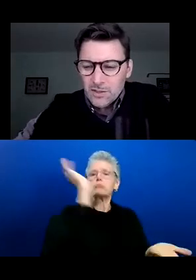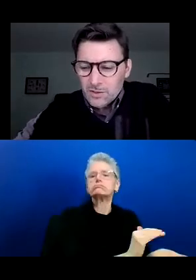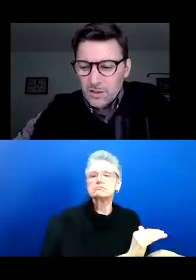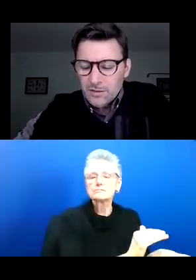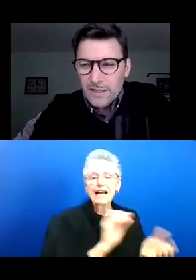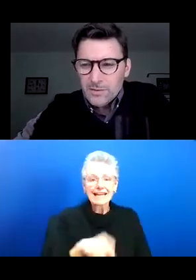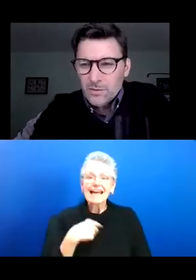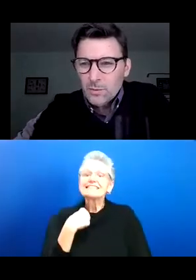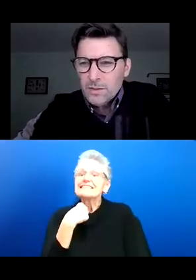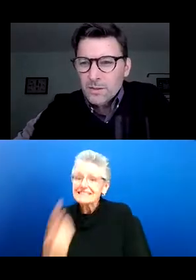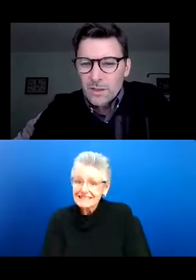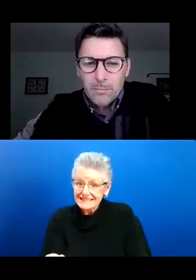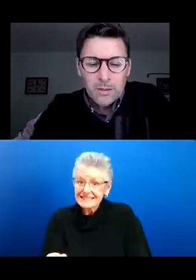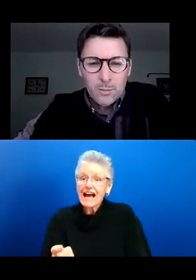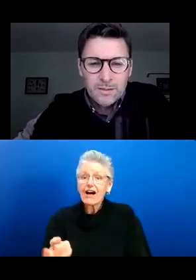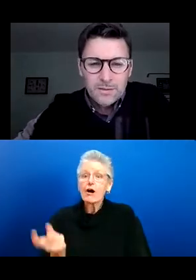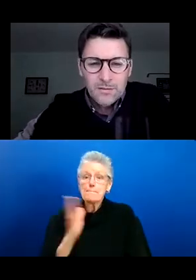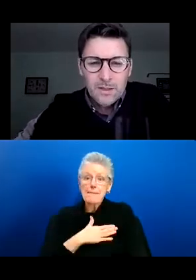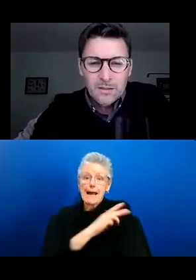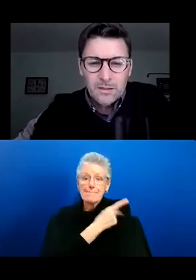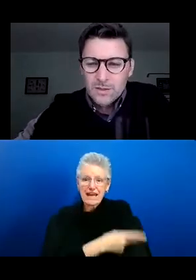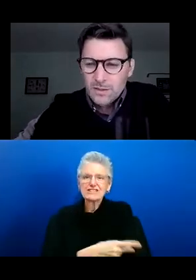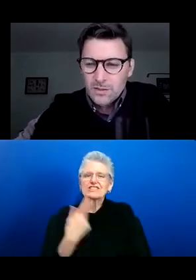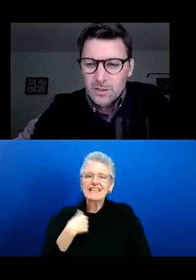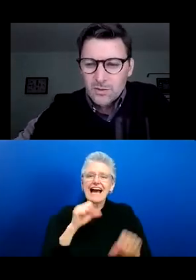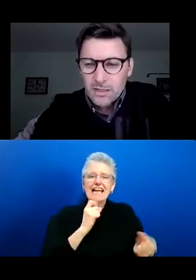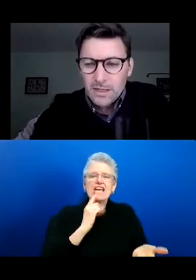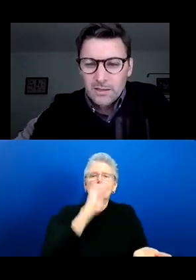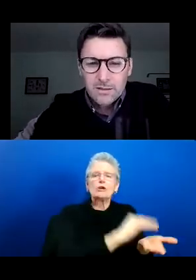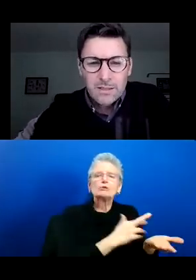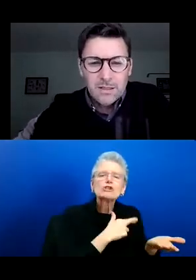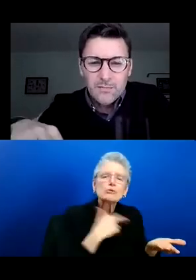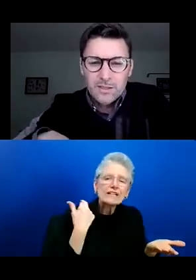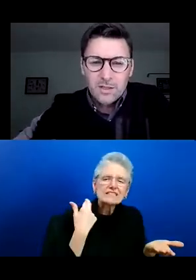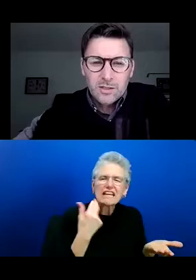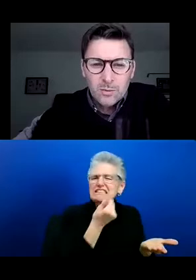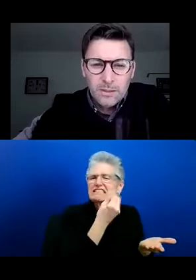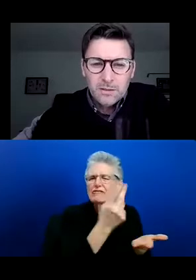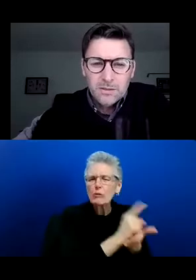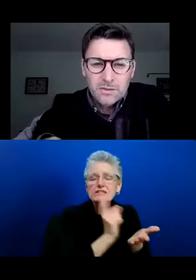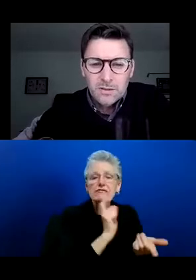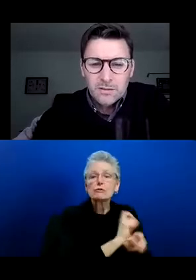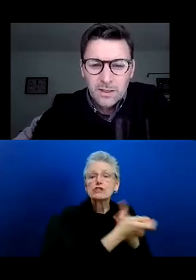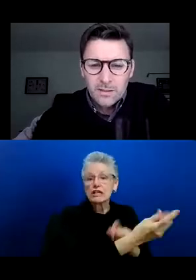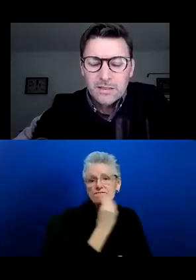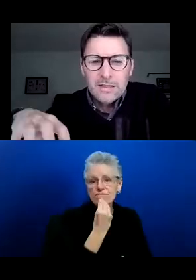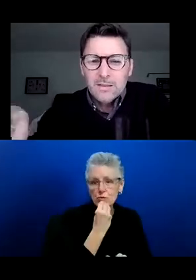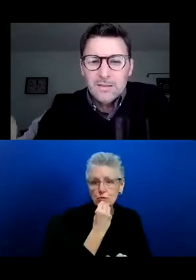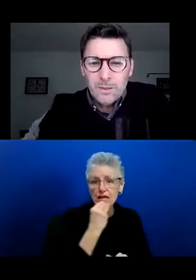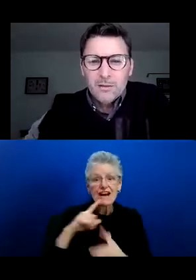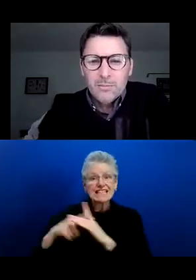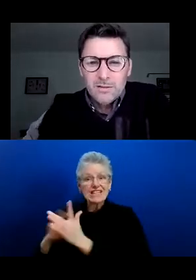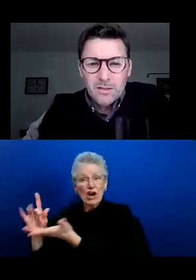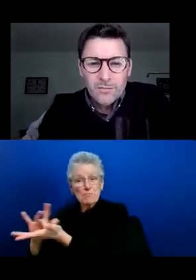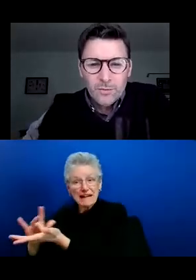you to change your cardiovascular risk in a couple of weeks if I can convince you to change your diet. If I start you on medications today,